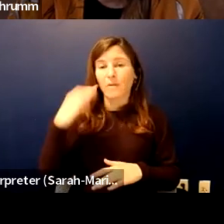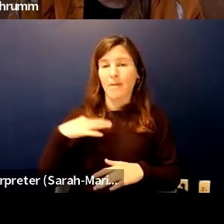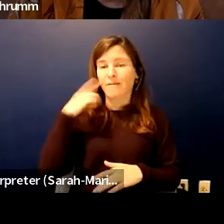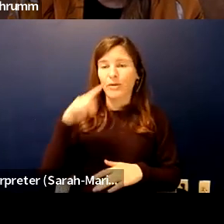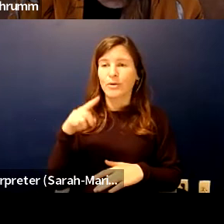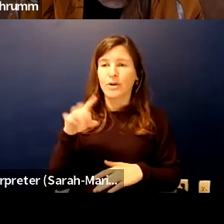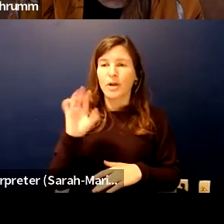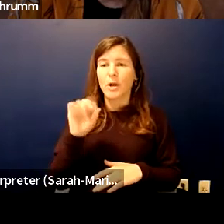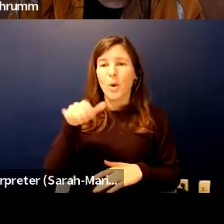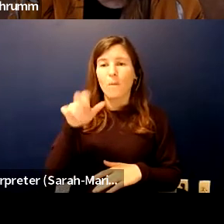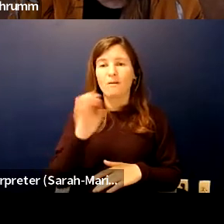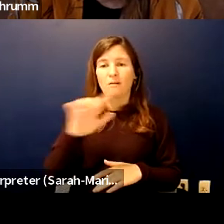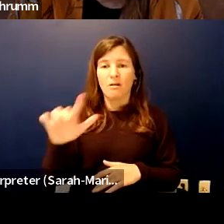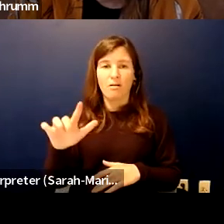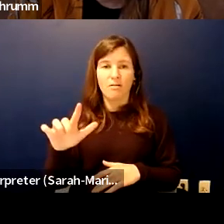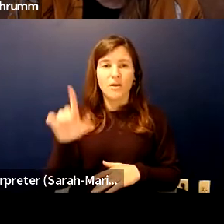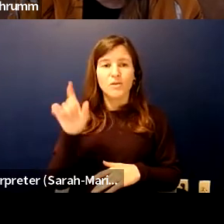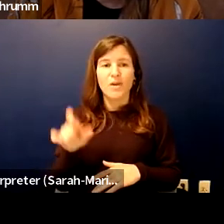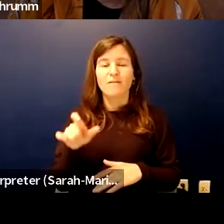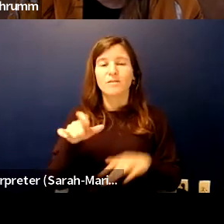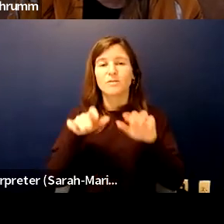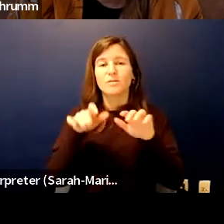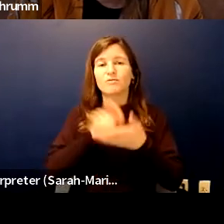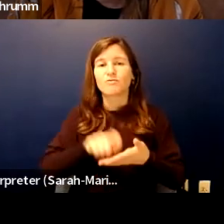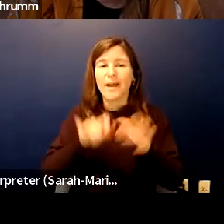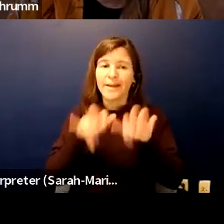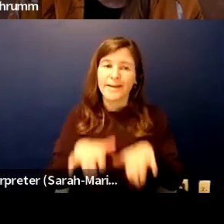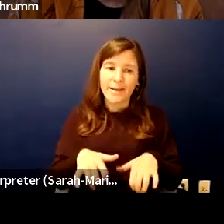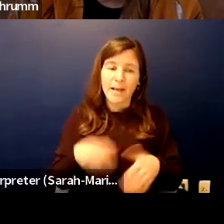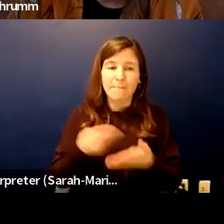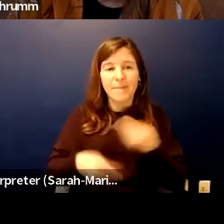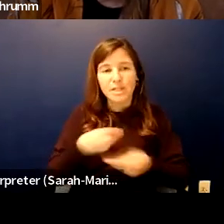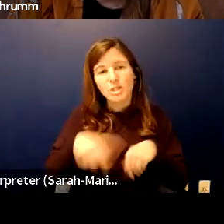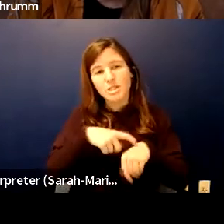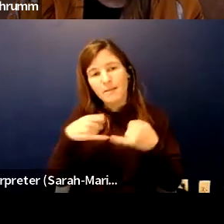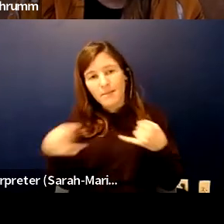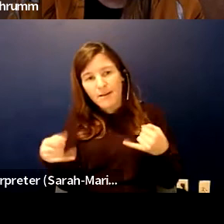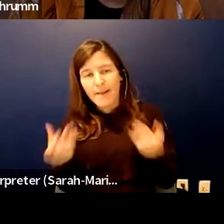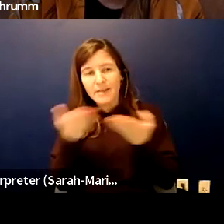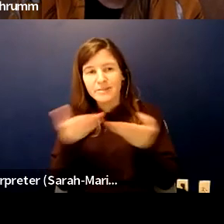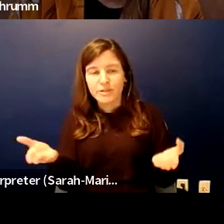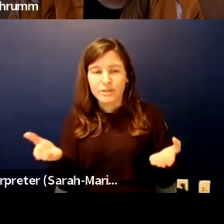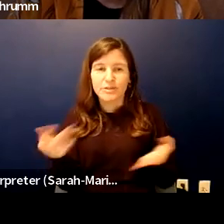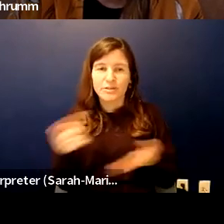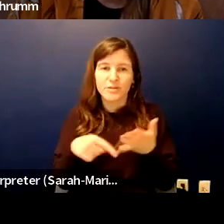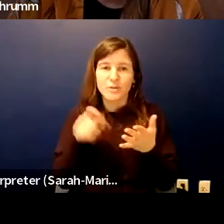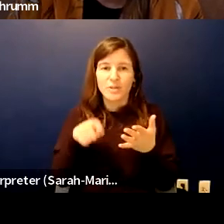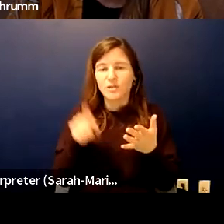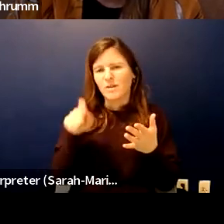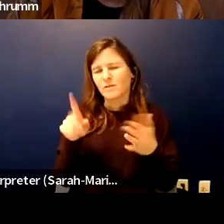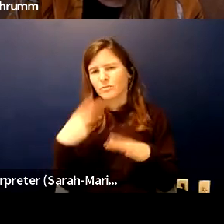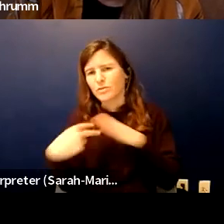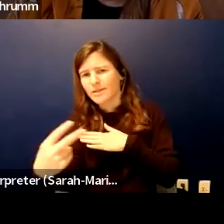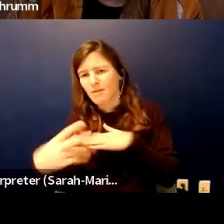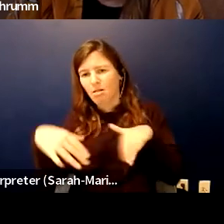you're asked to write like a budget and a timeline and how many materials and all these things that you just kind of project and you don't really know